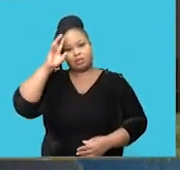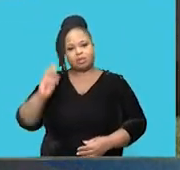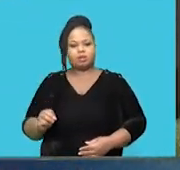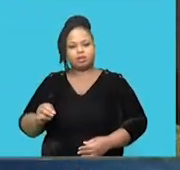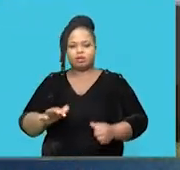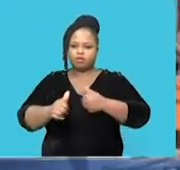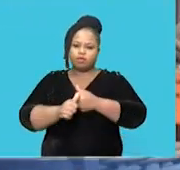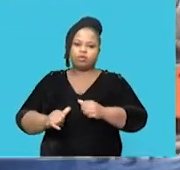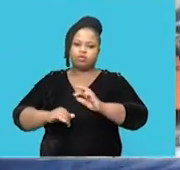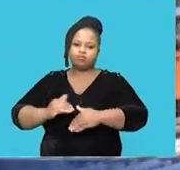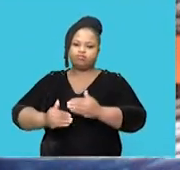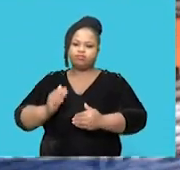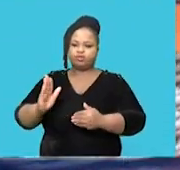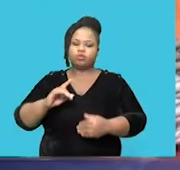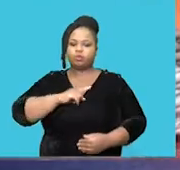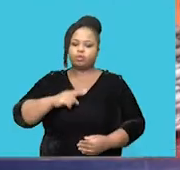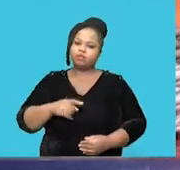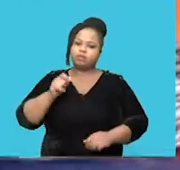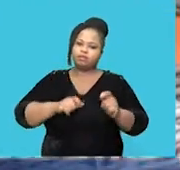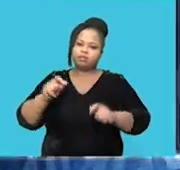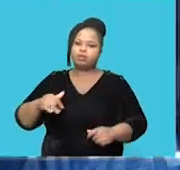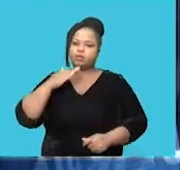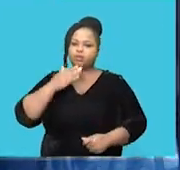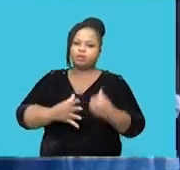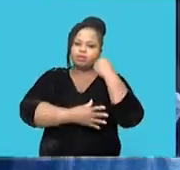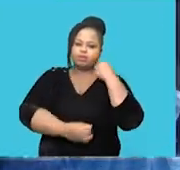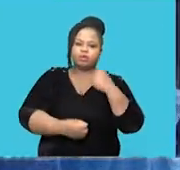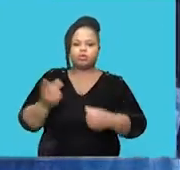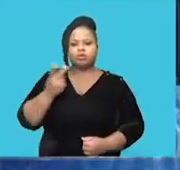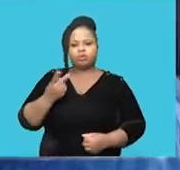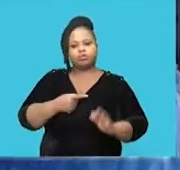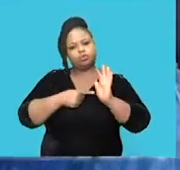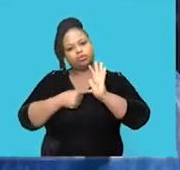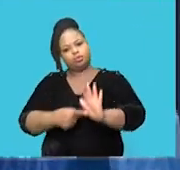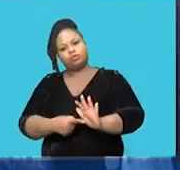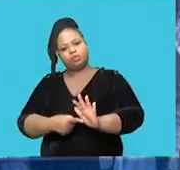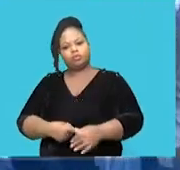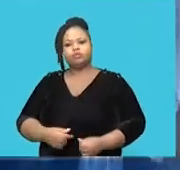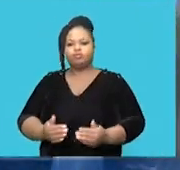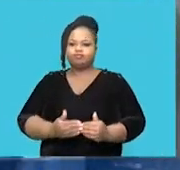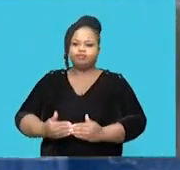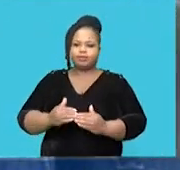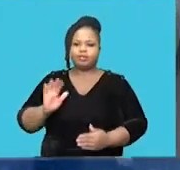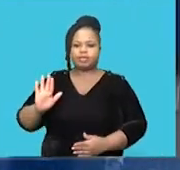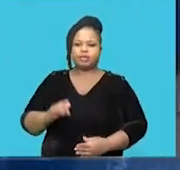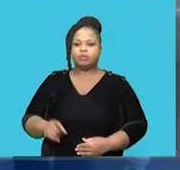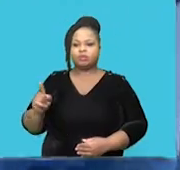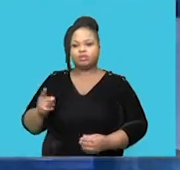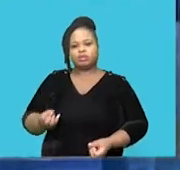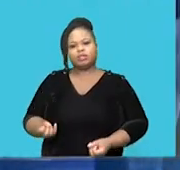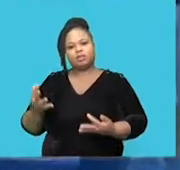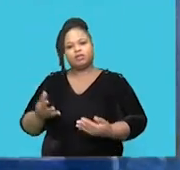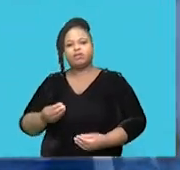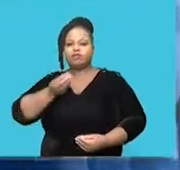Mandela. Wokuvelela abo basweleyo nokubonisa ubunkokheli nenkathalo. Lombutho unikele